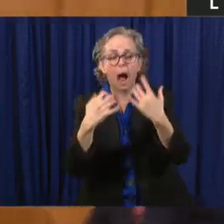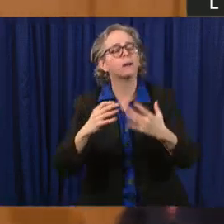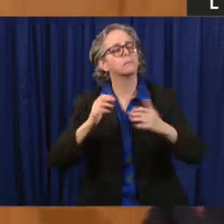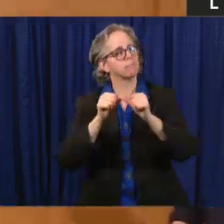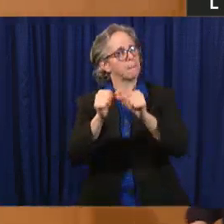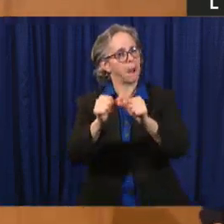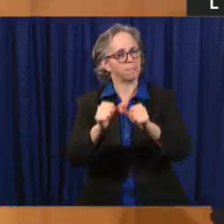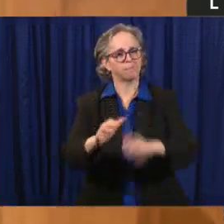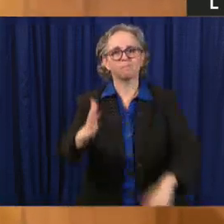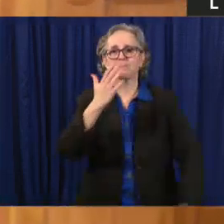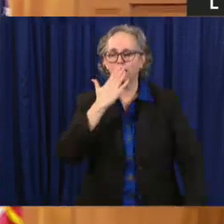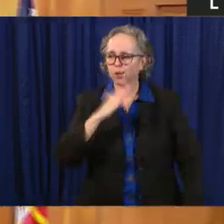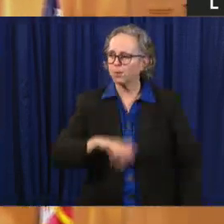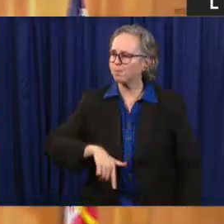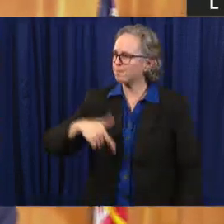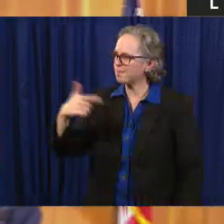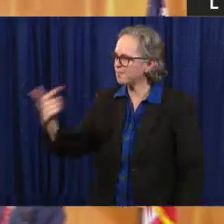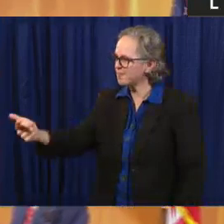Dr. Acton.